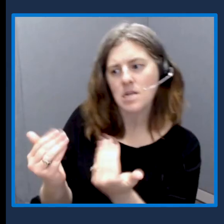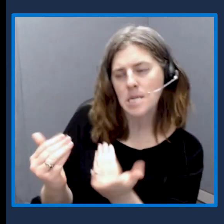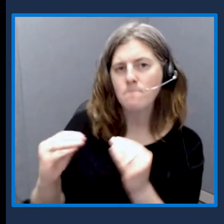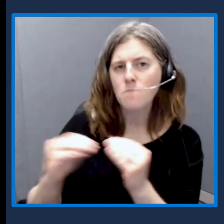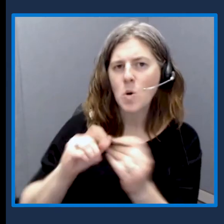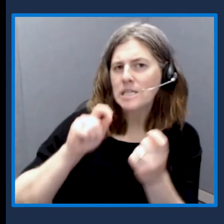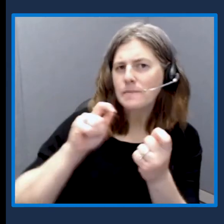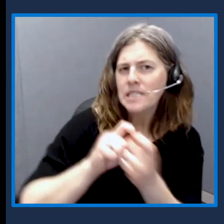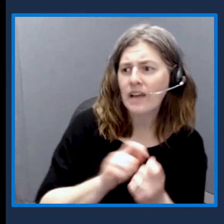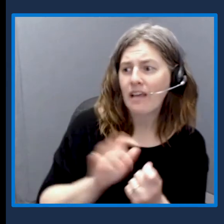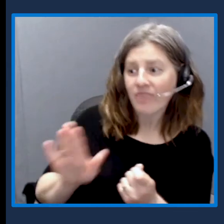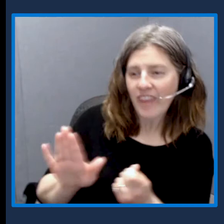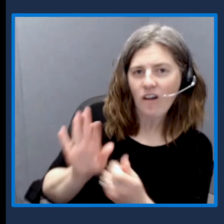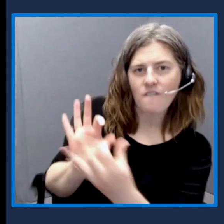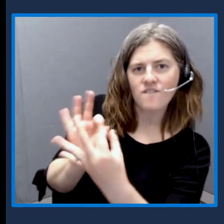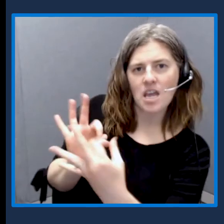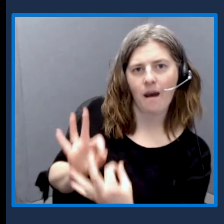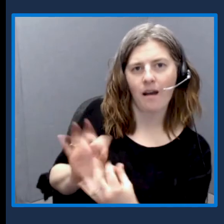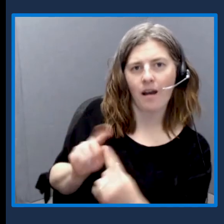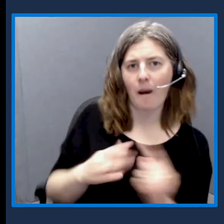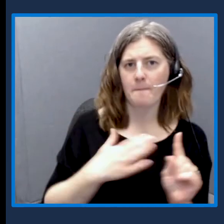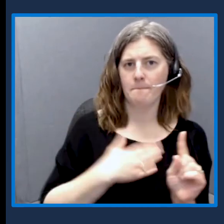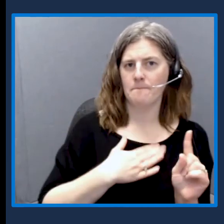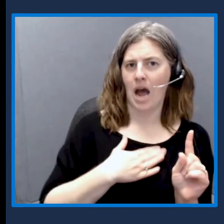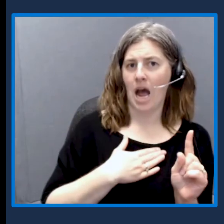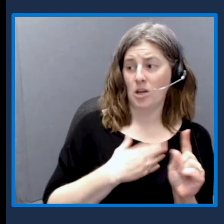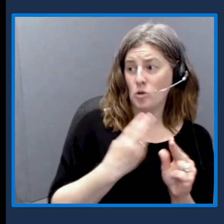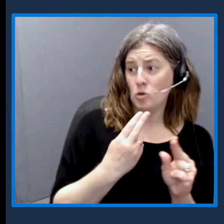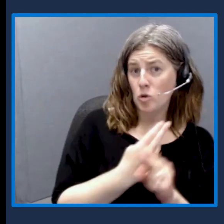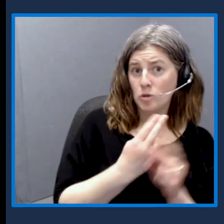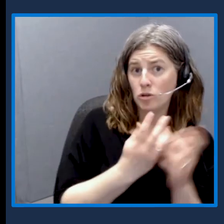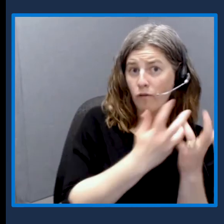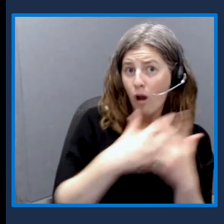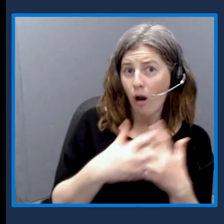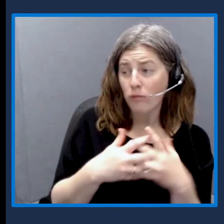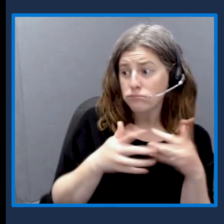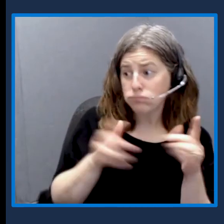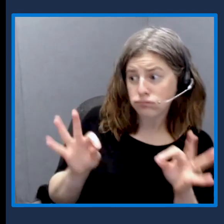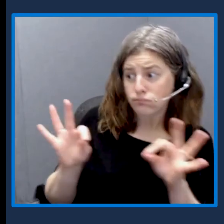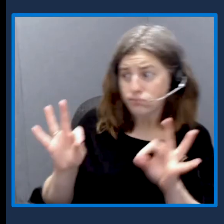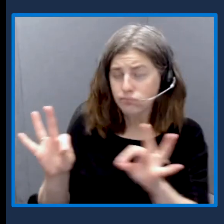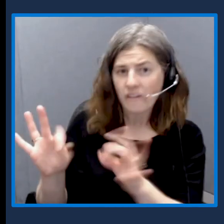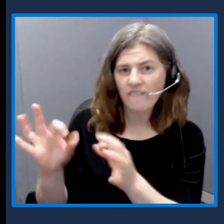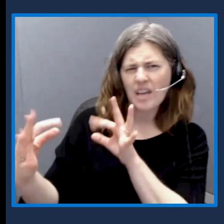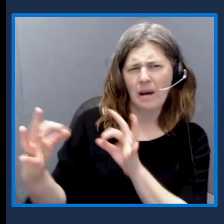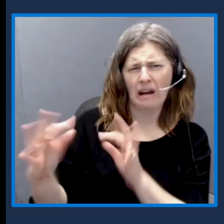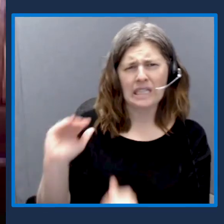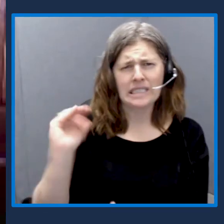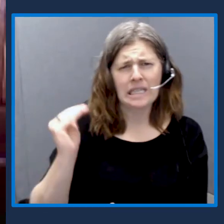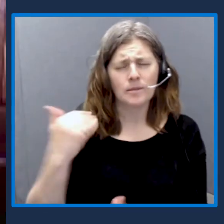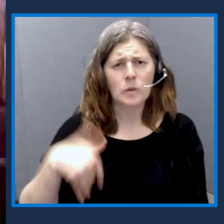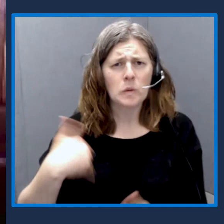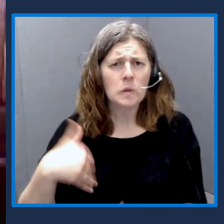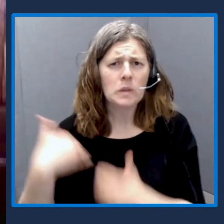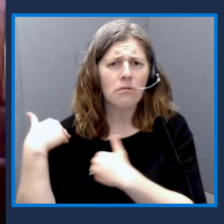specific feedback about your user flows. And that can seem daunting at first,